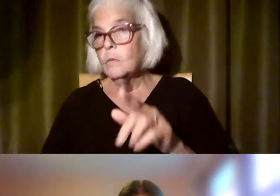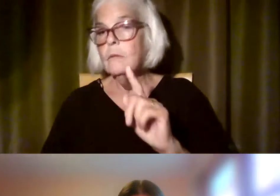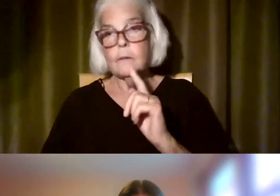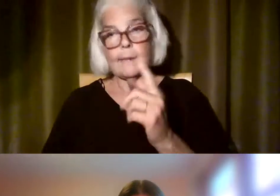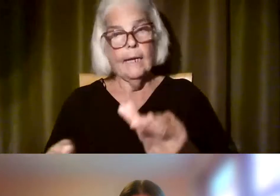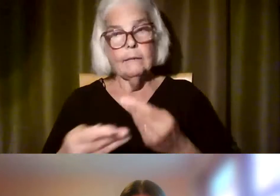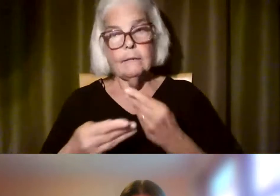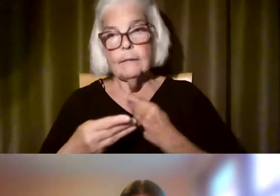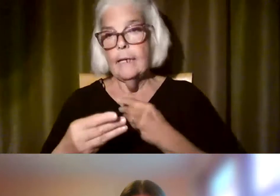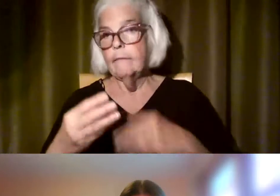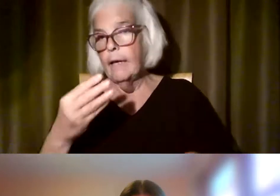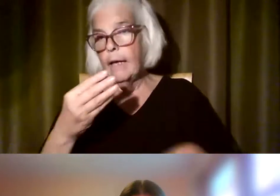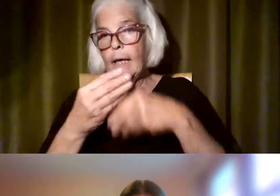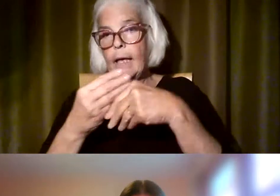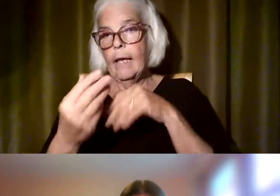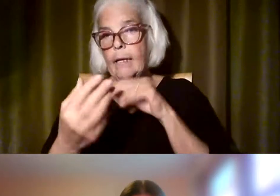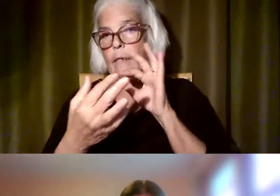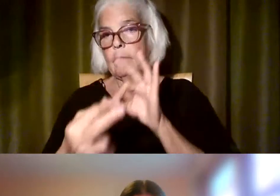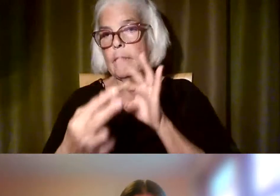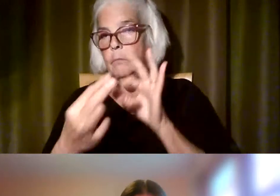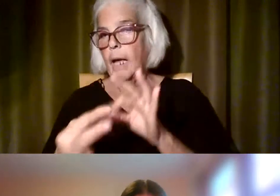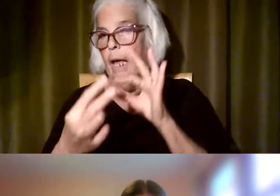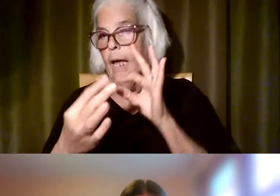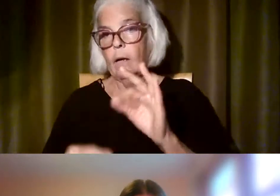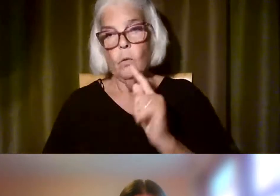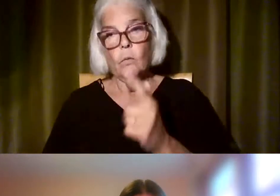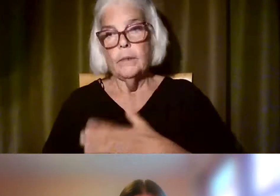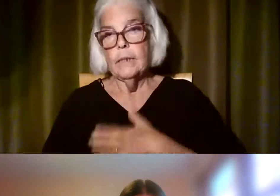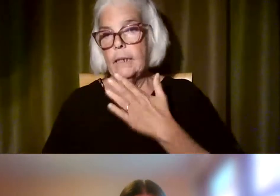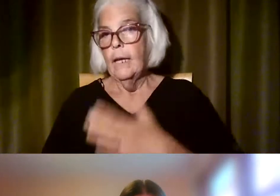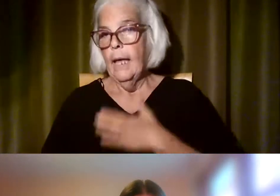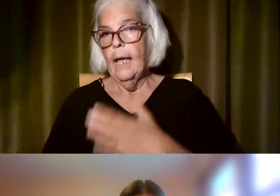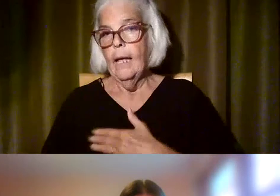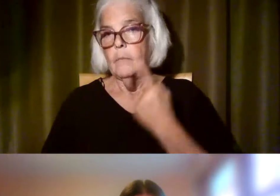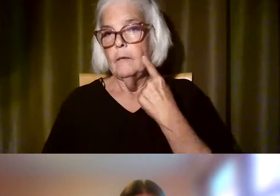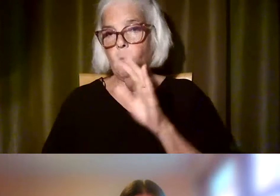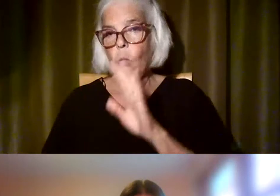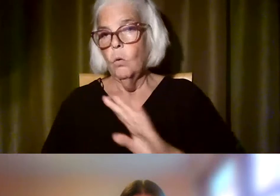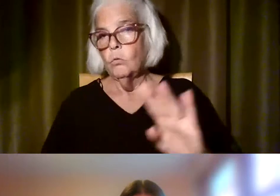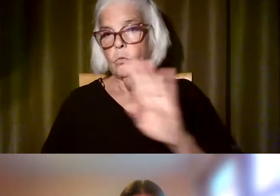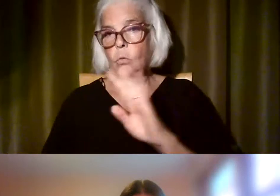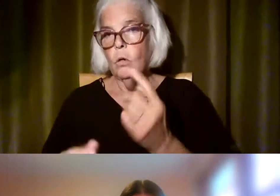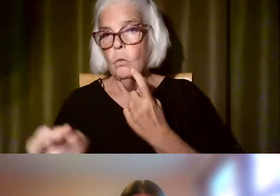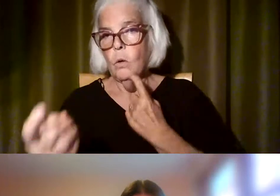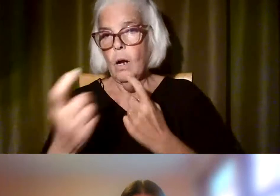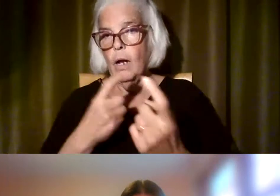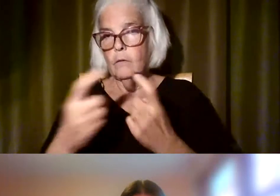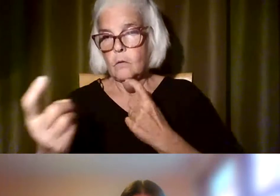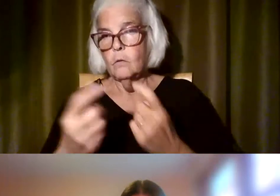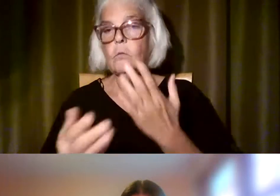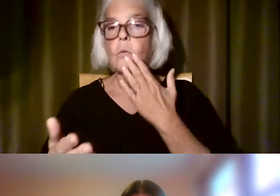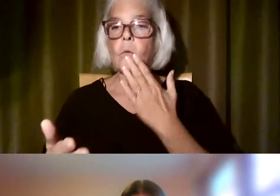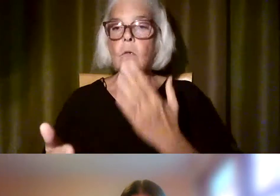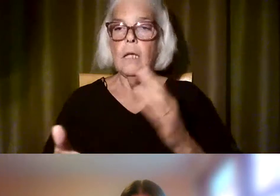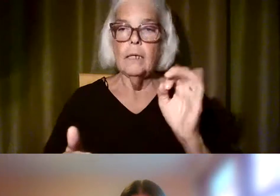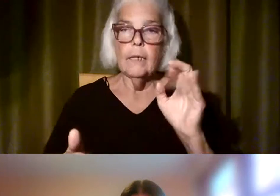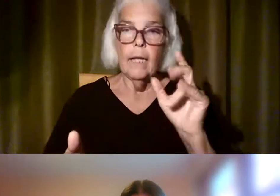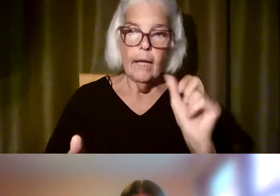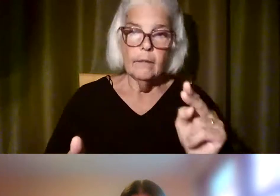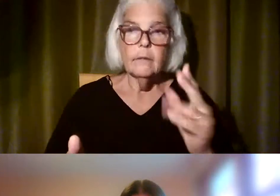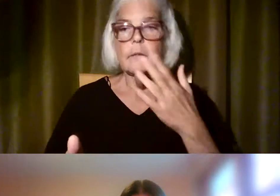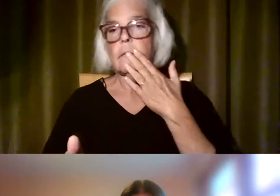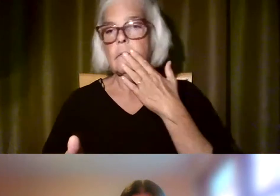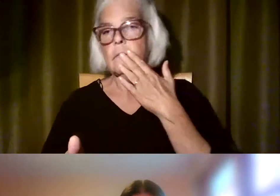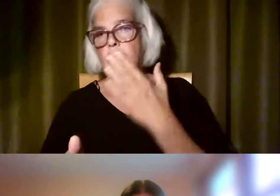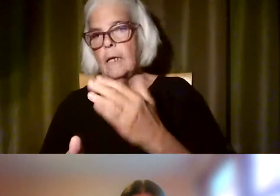Thanks so much for joining us this morning. Thanks, Alan, for facilitating, and thank you, Joan, for interpreting. It's been a really productive